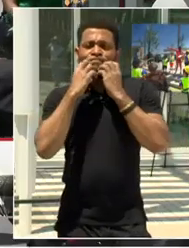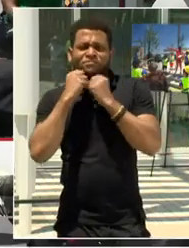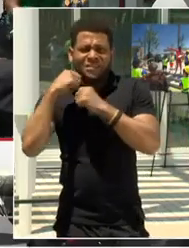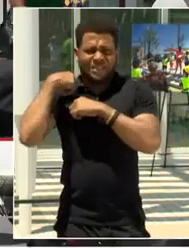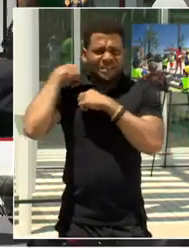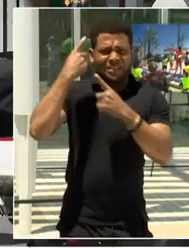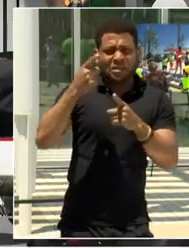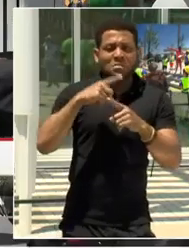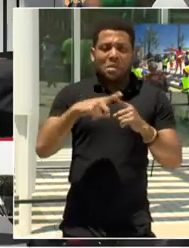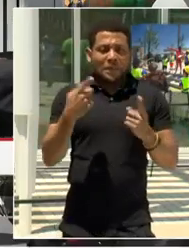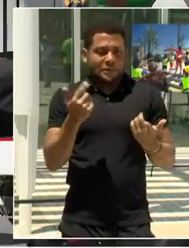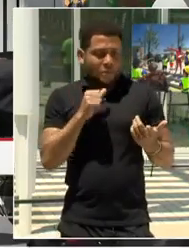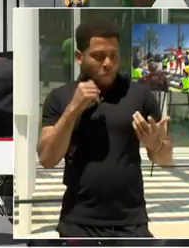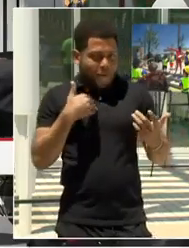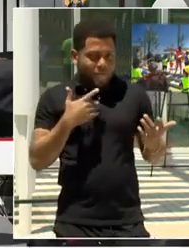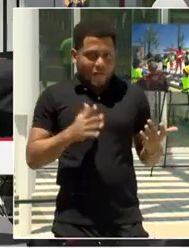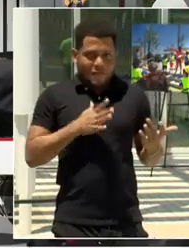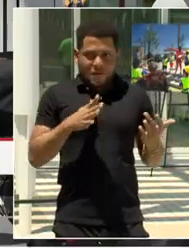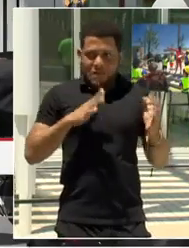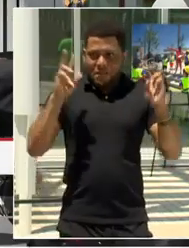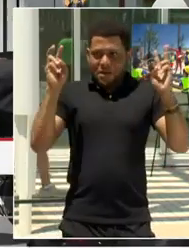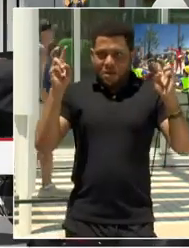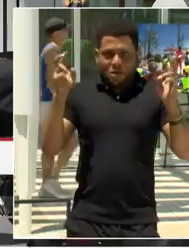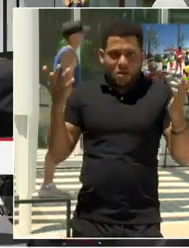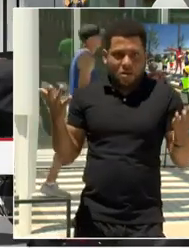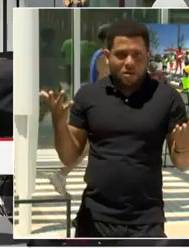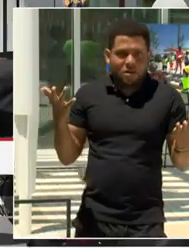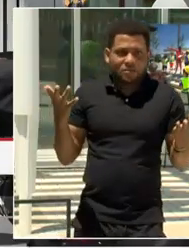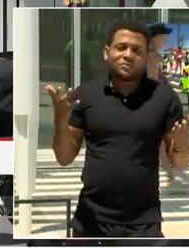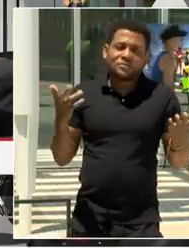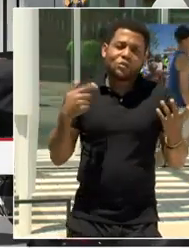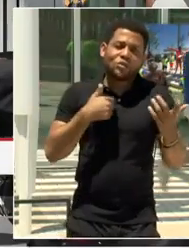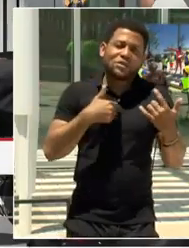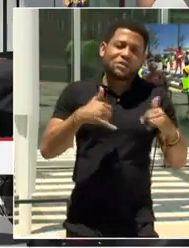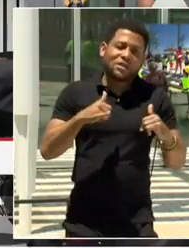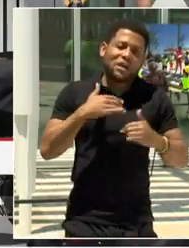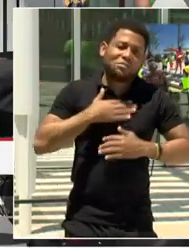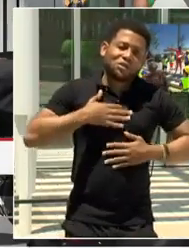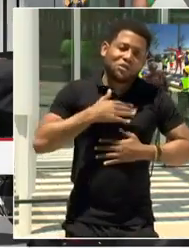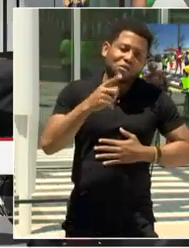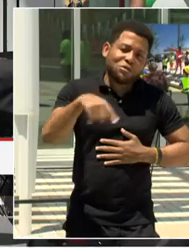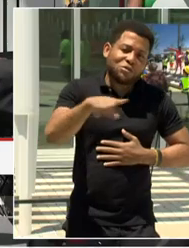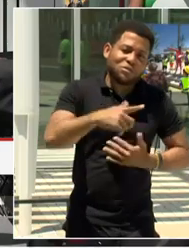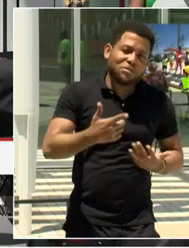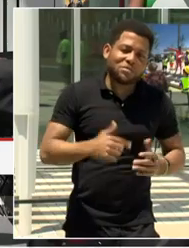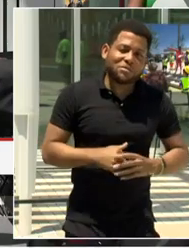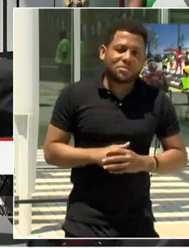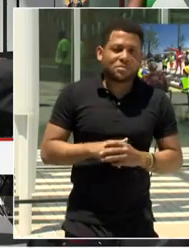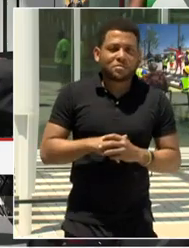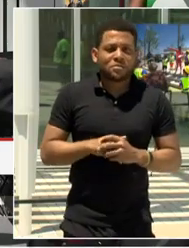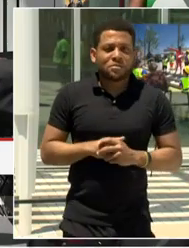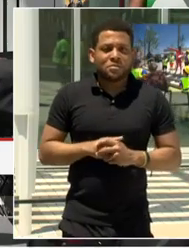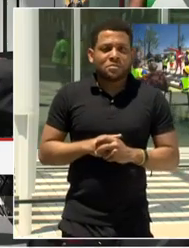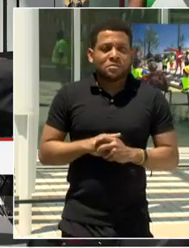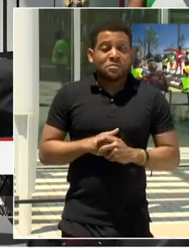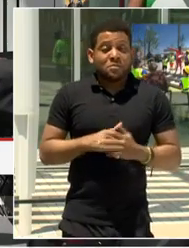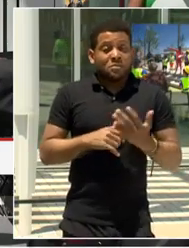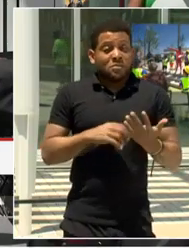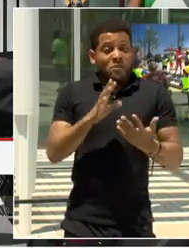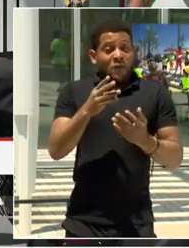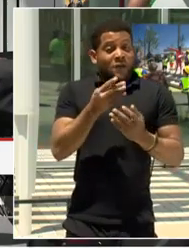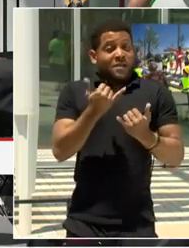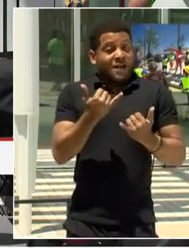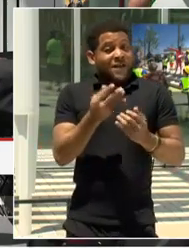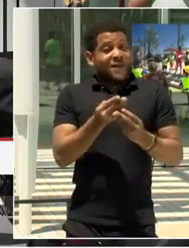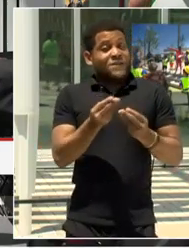I just want to offer my appreciations. A few more appreciations I'm going to get out the way. I've heard that we have the